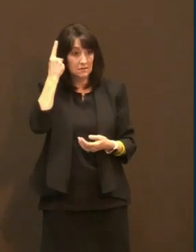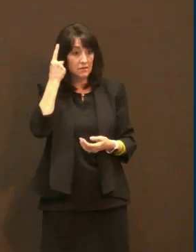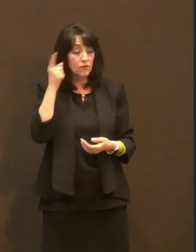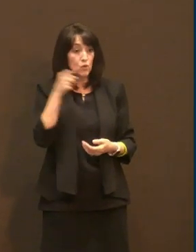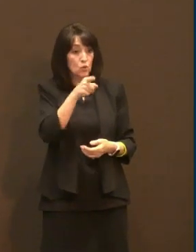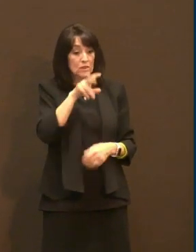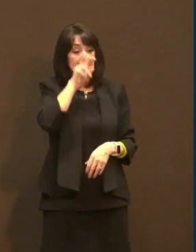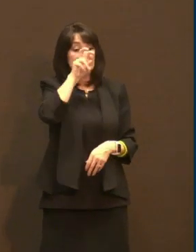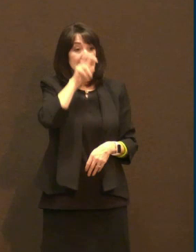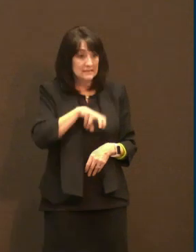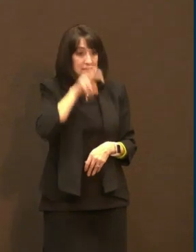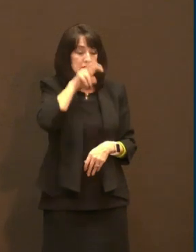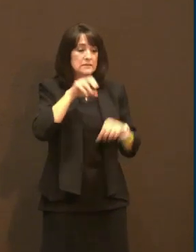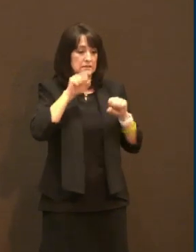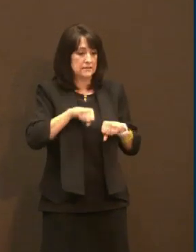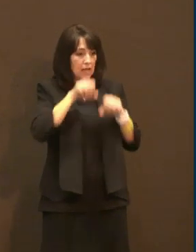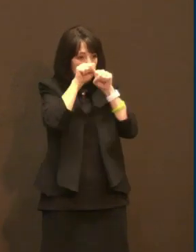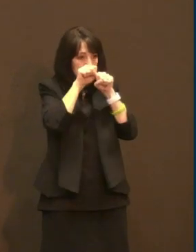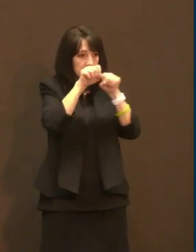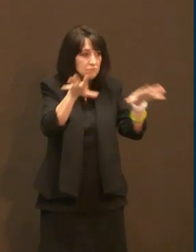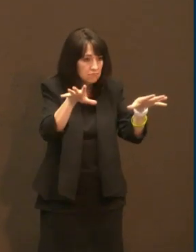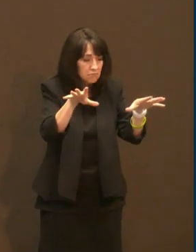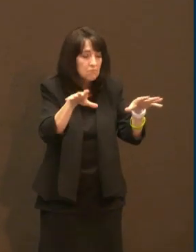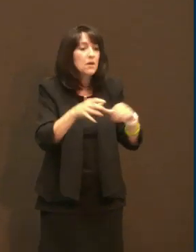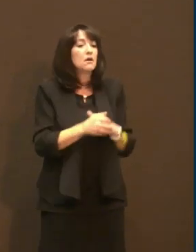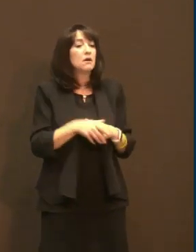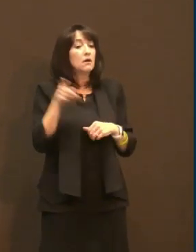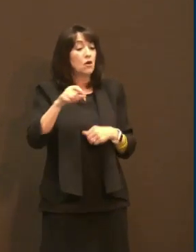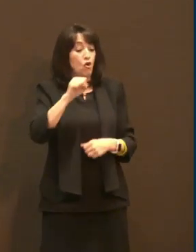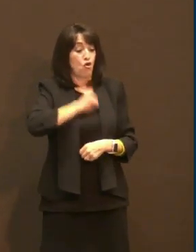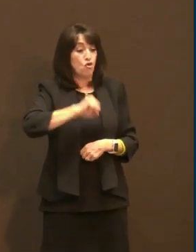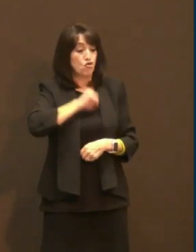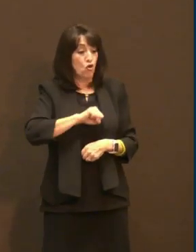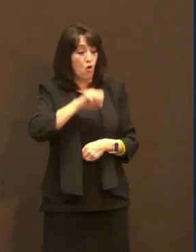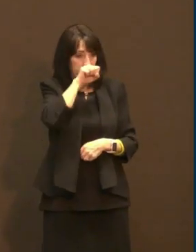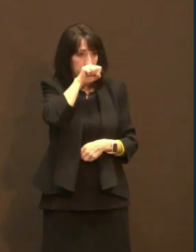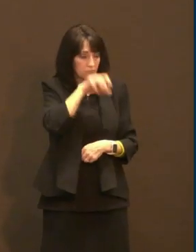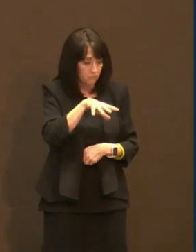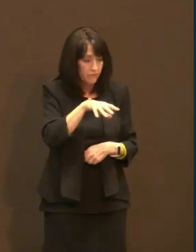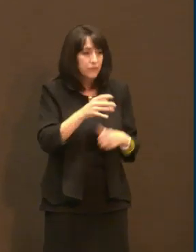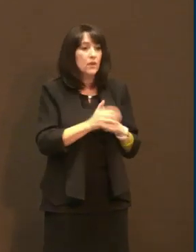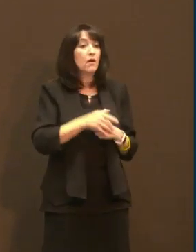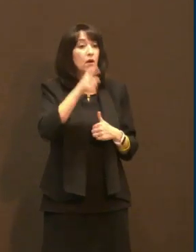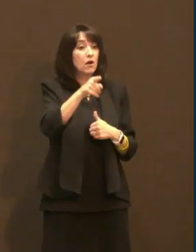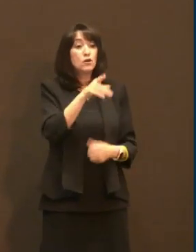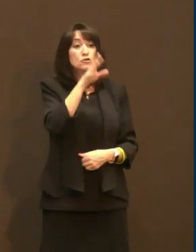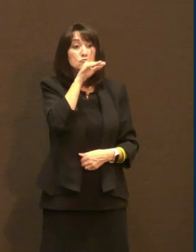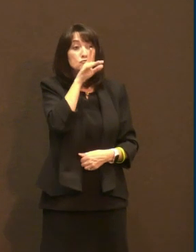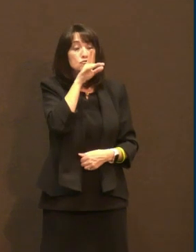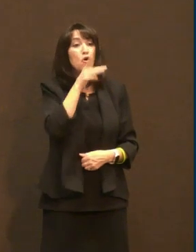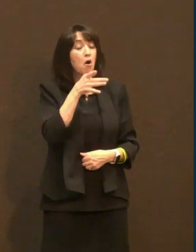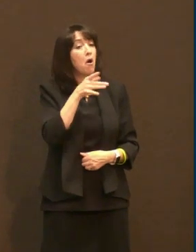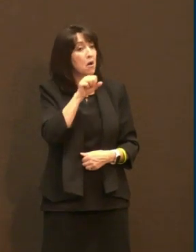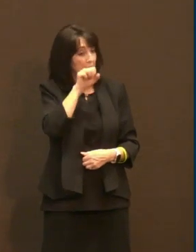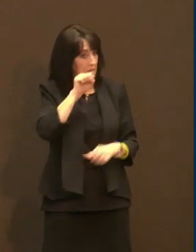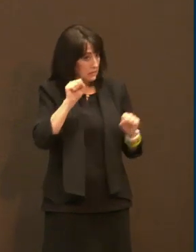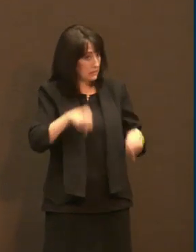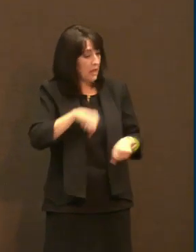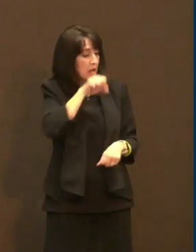little further. When you speak, less so, 1 to 2 feet, but nonetheless, that's how the virus